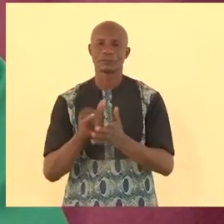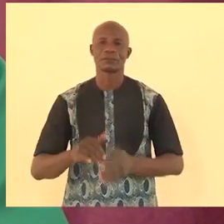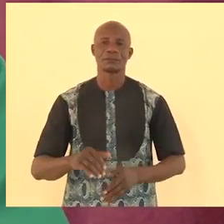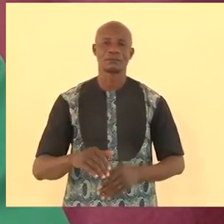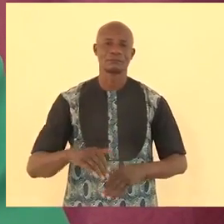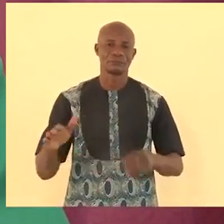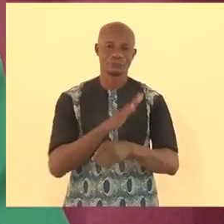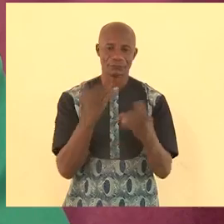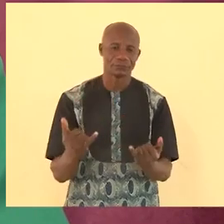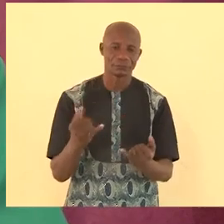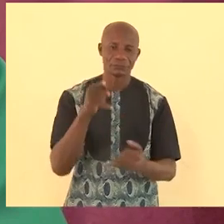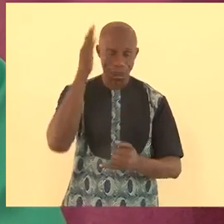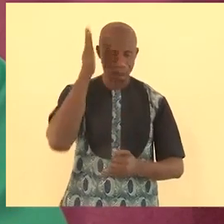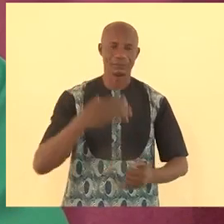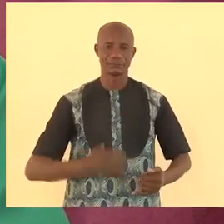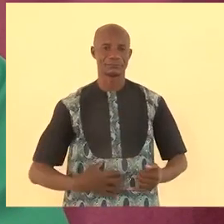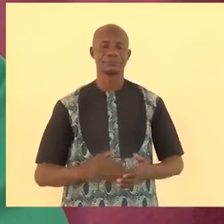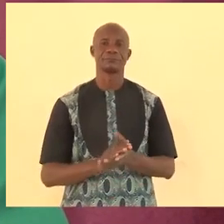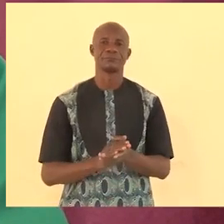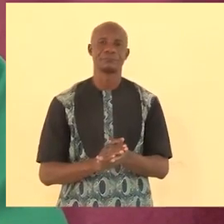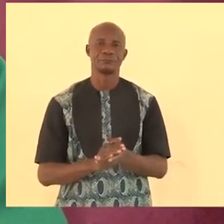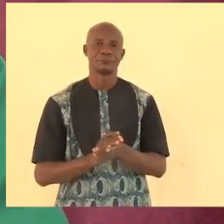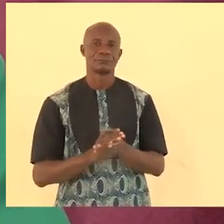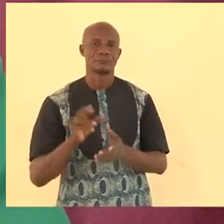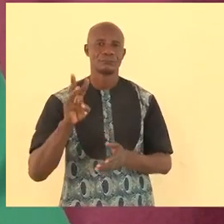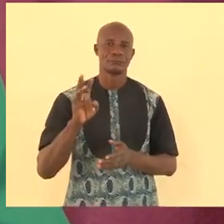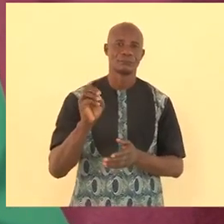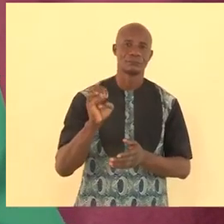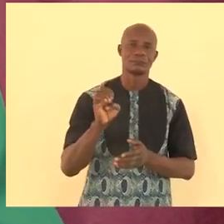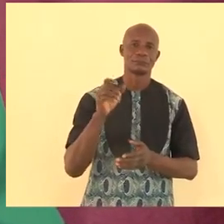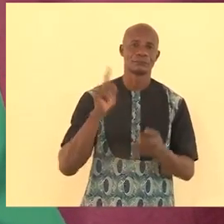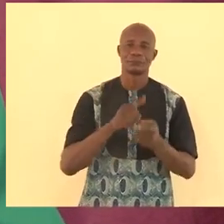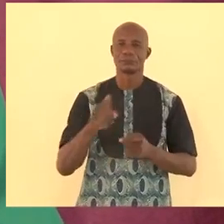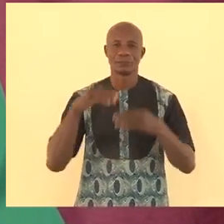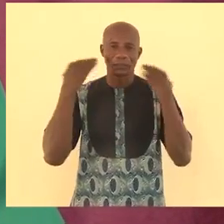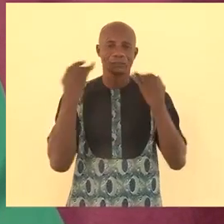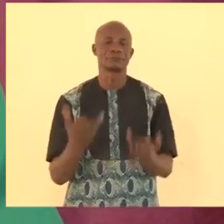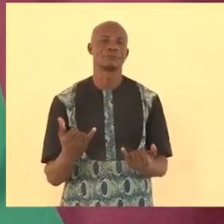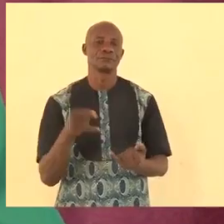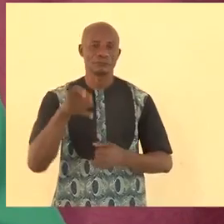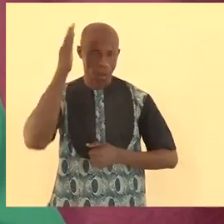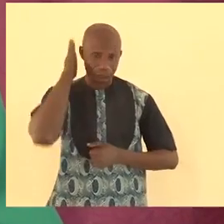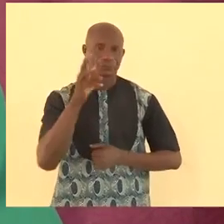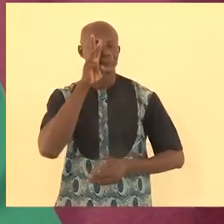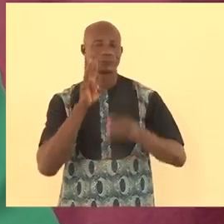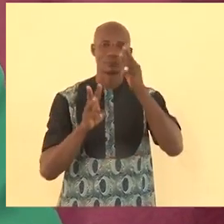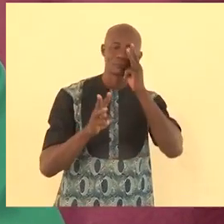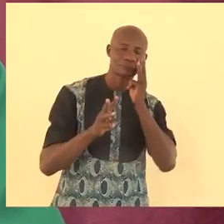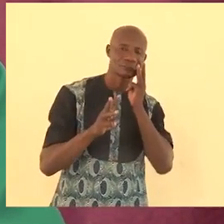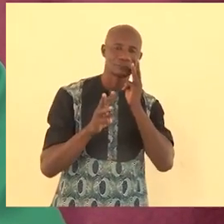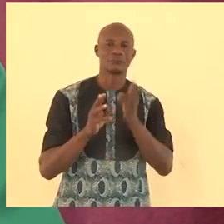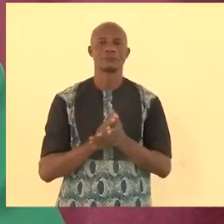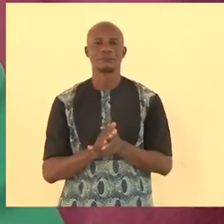are full now, for you shall hunger. Woe to you that laugh now, for you shall